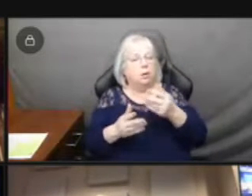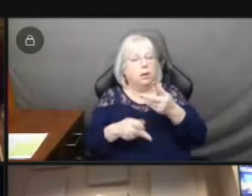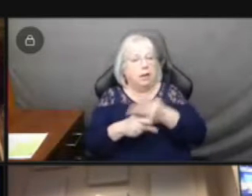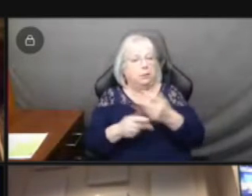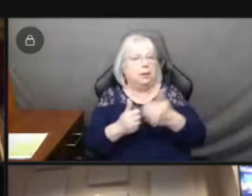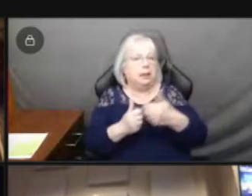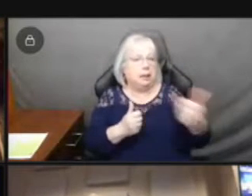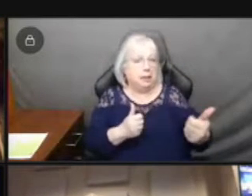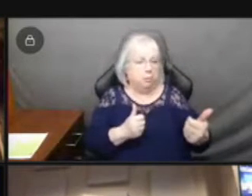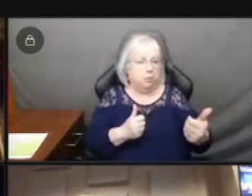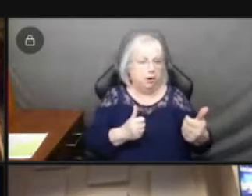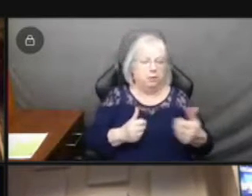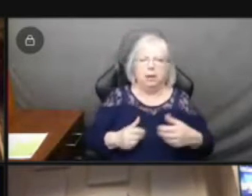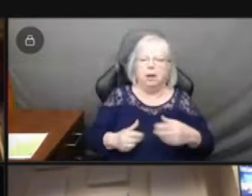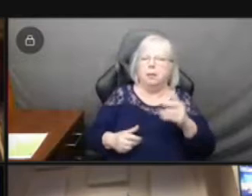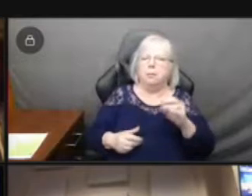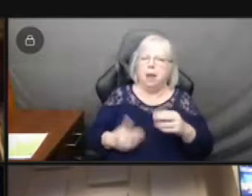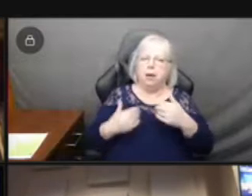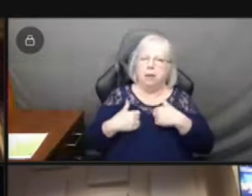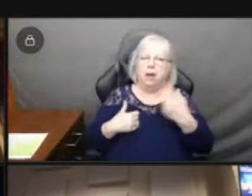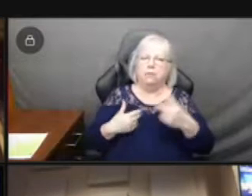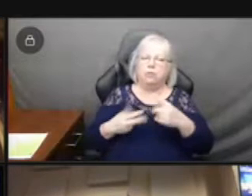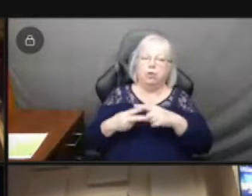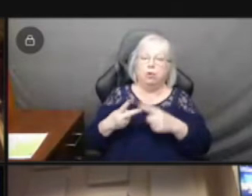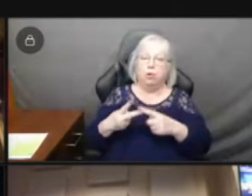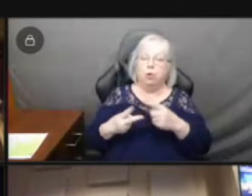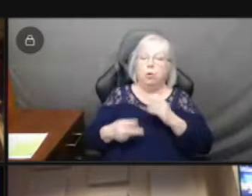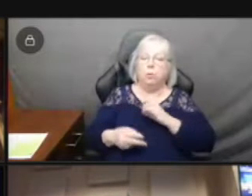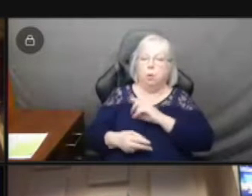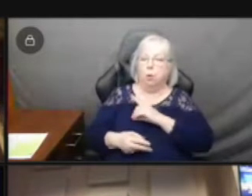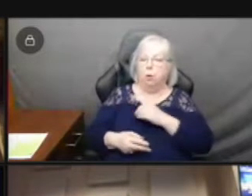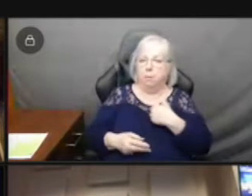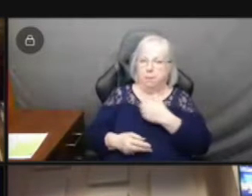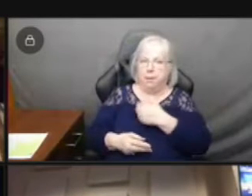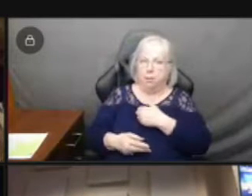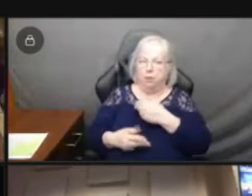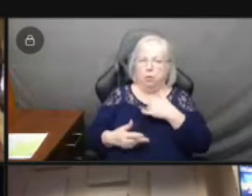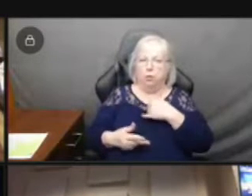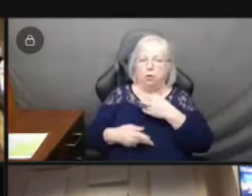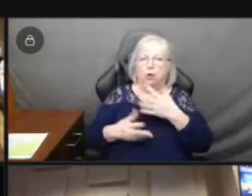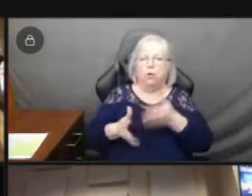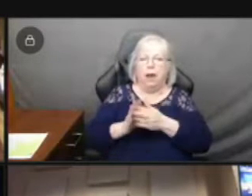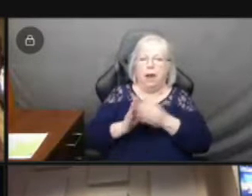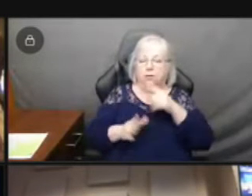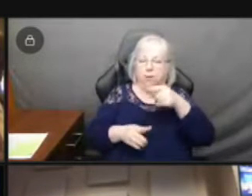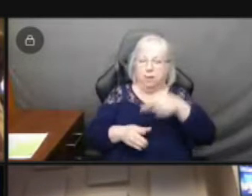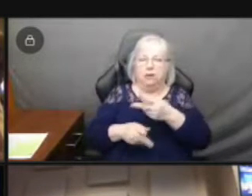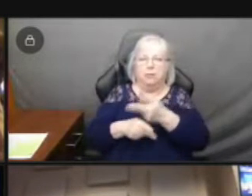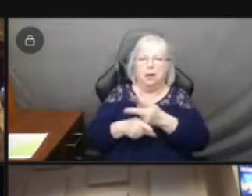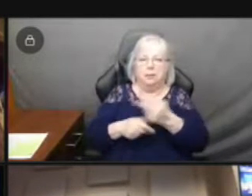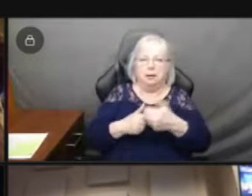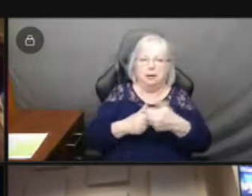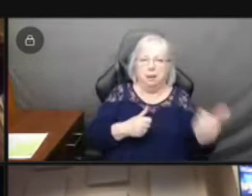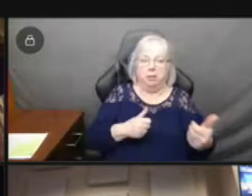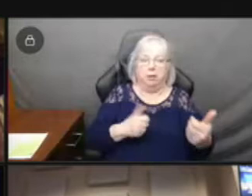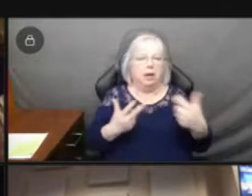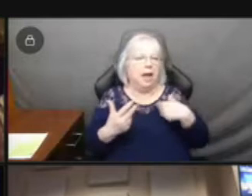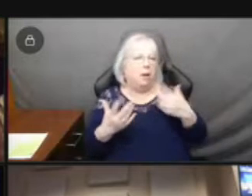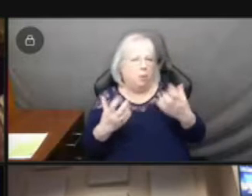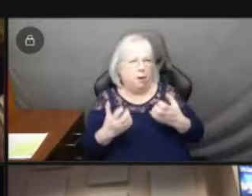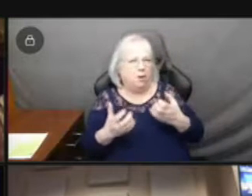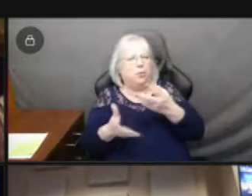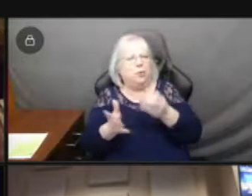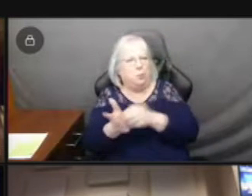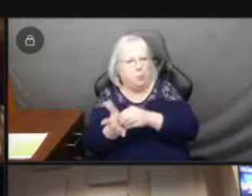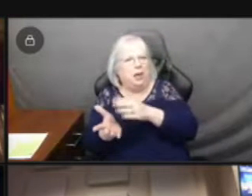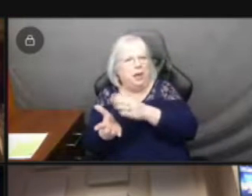two, Mr. Phillips, there are two board members that have asked for this to be held separate. Out of courtesy to you, I wanted to keep it on. But now that we have